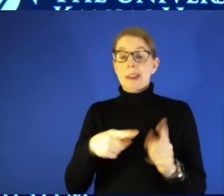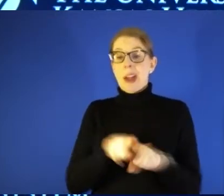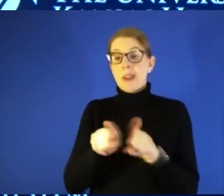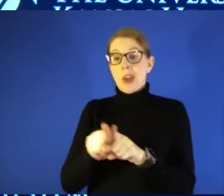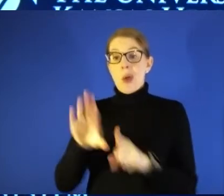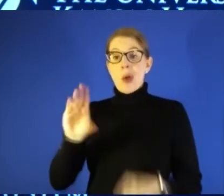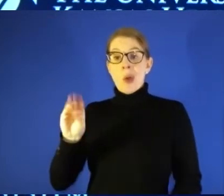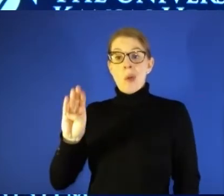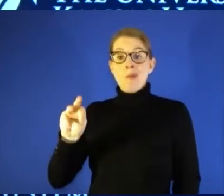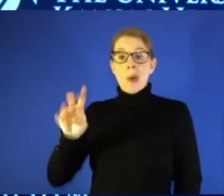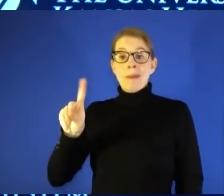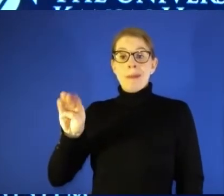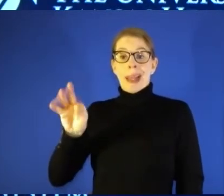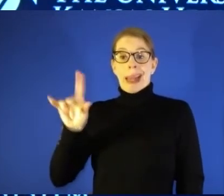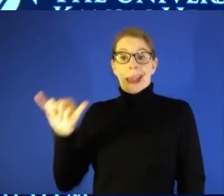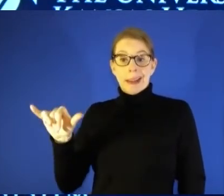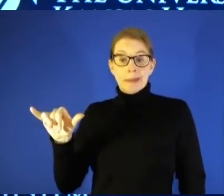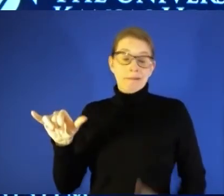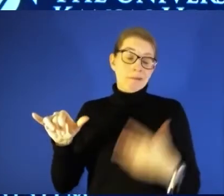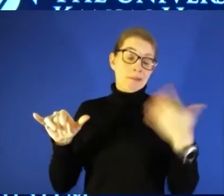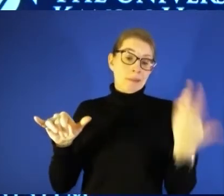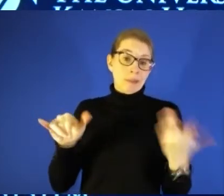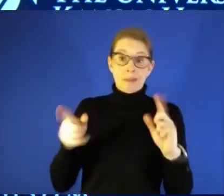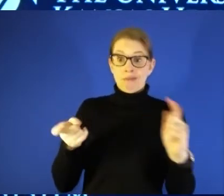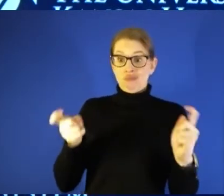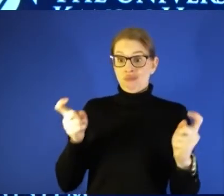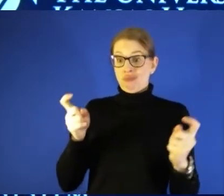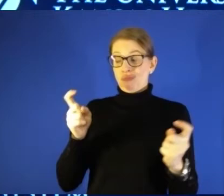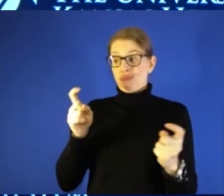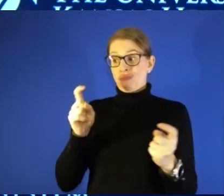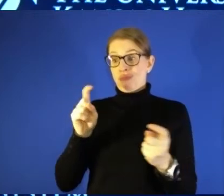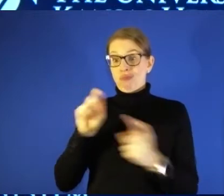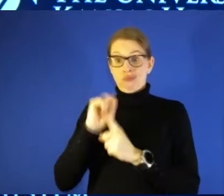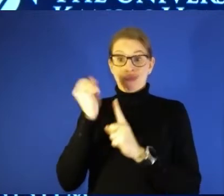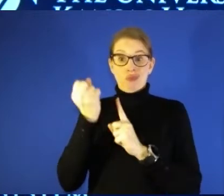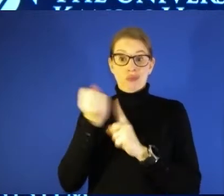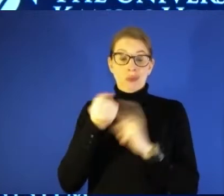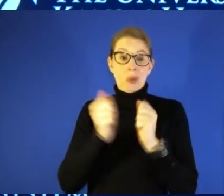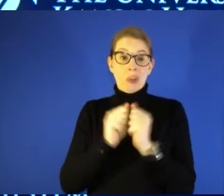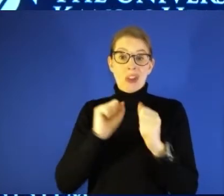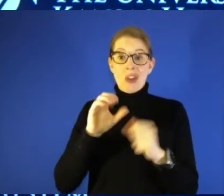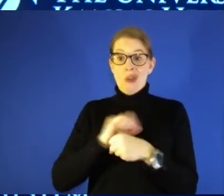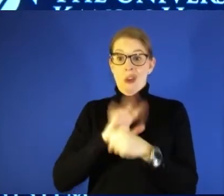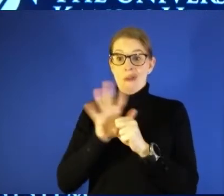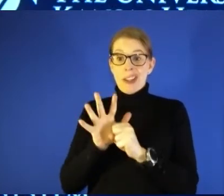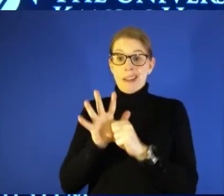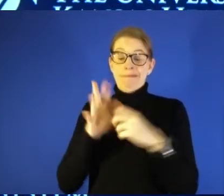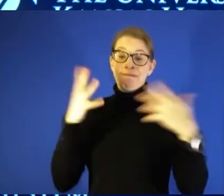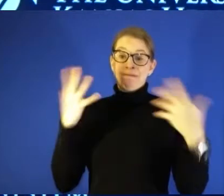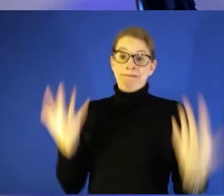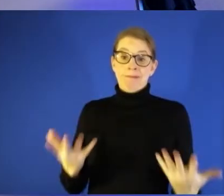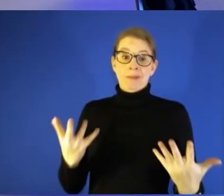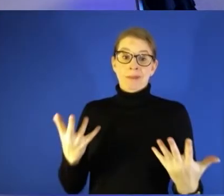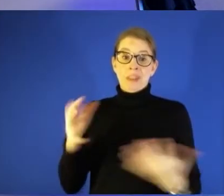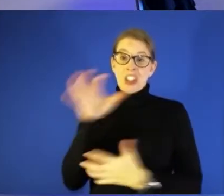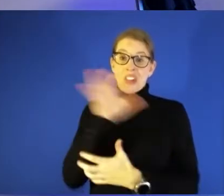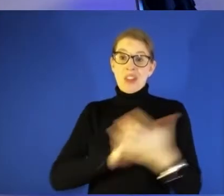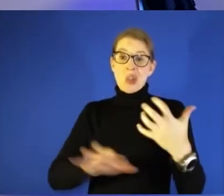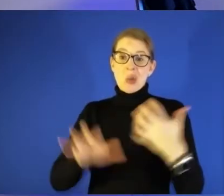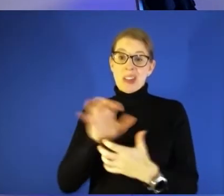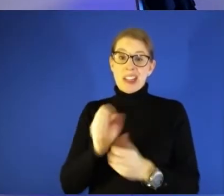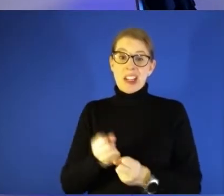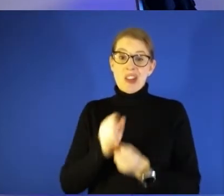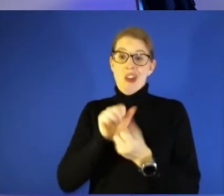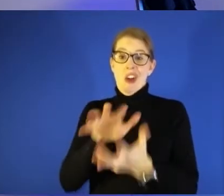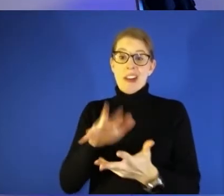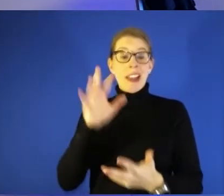another changing or evolving situation with COVID that does make it a little confusing. This is why we keep having you